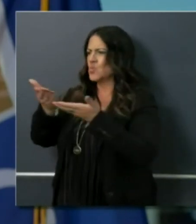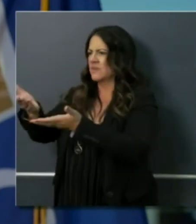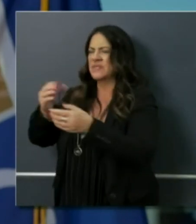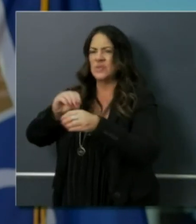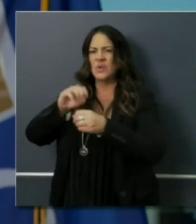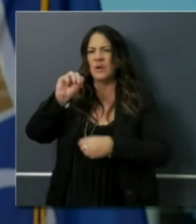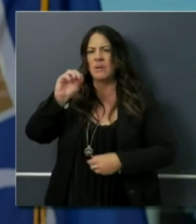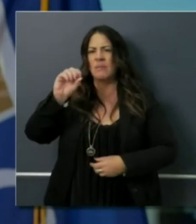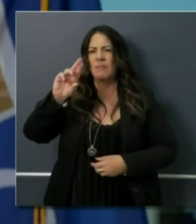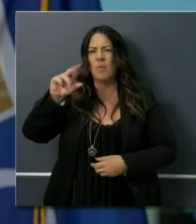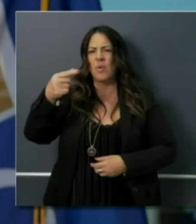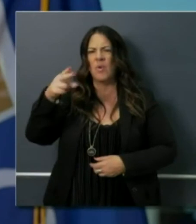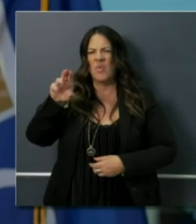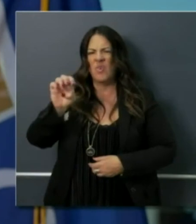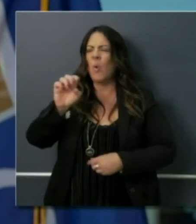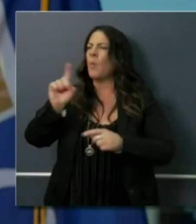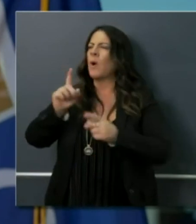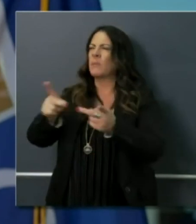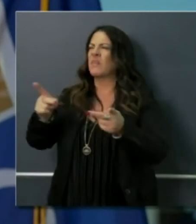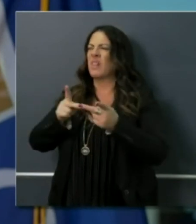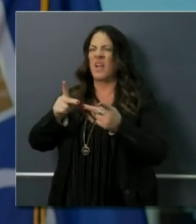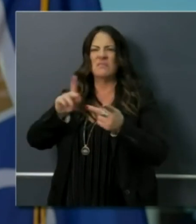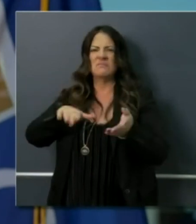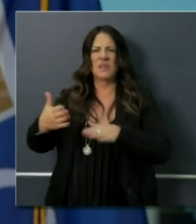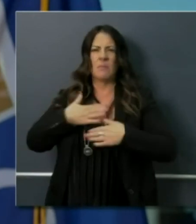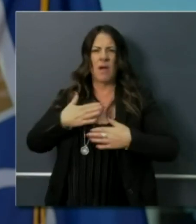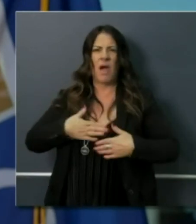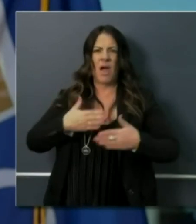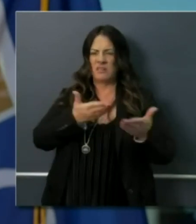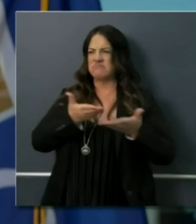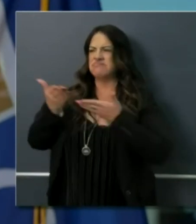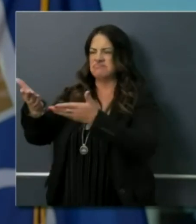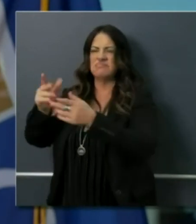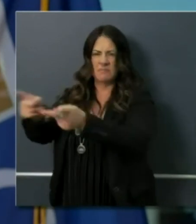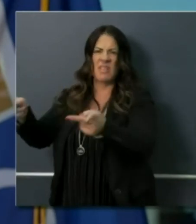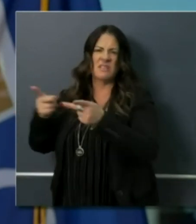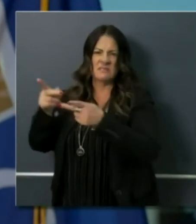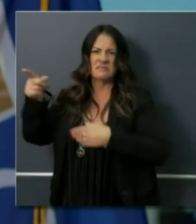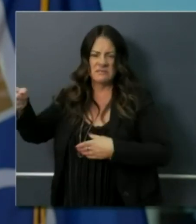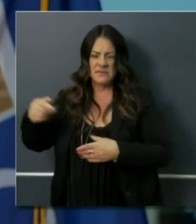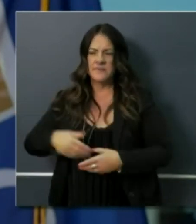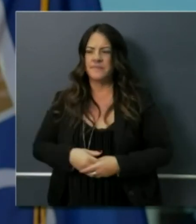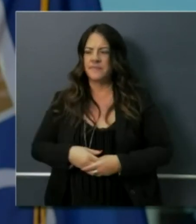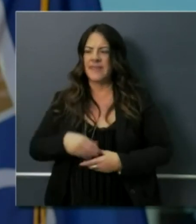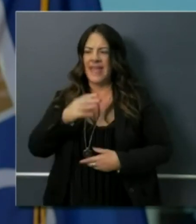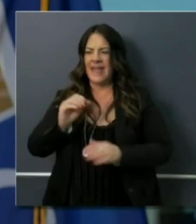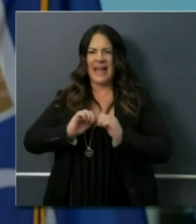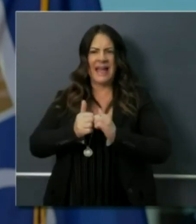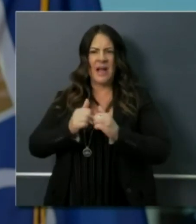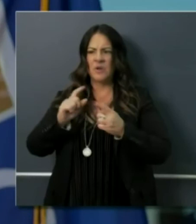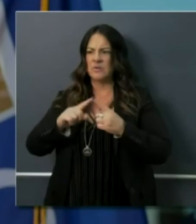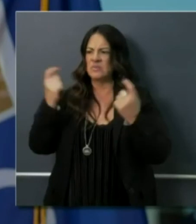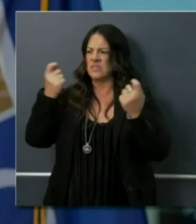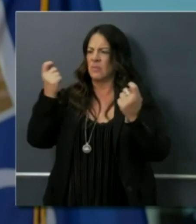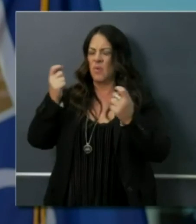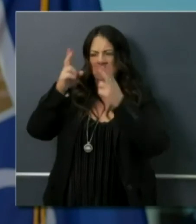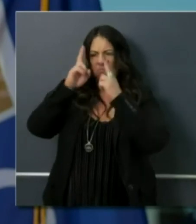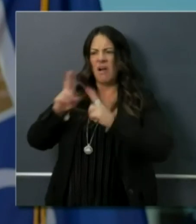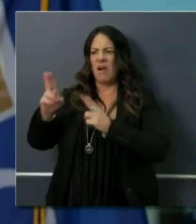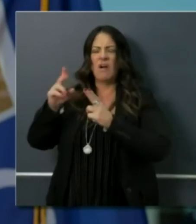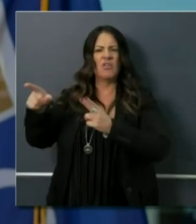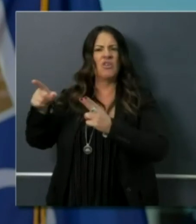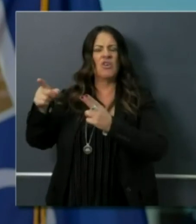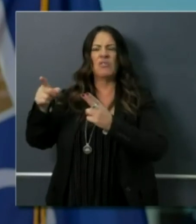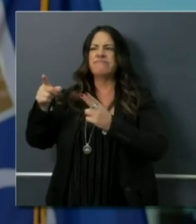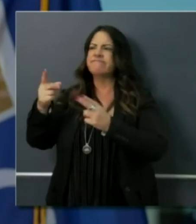can have the appropriate or typical ceremonies to celebrate and honor those